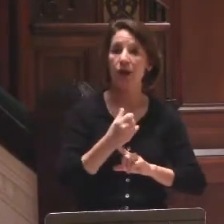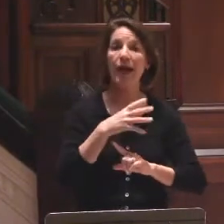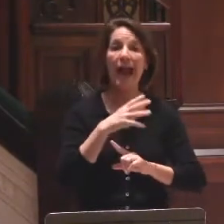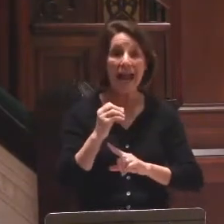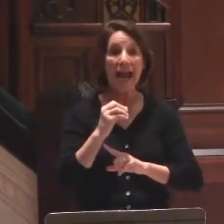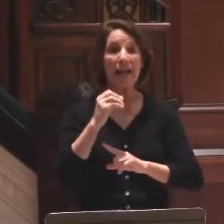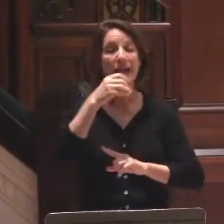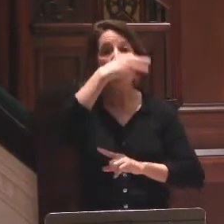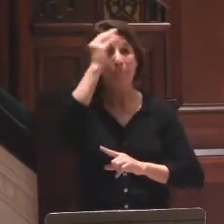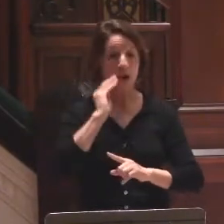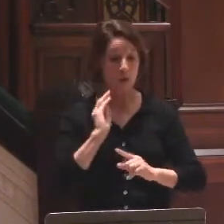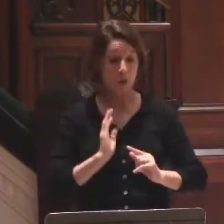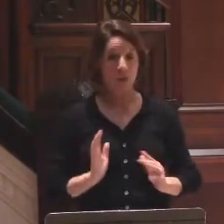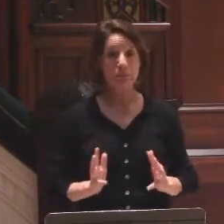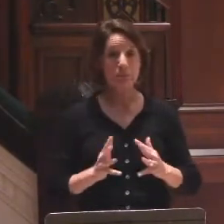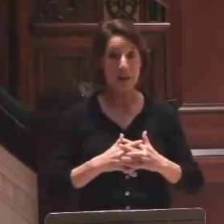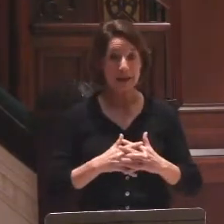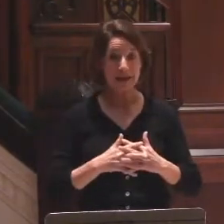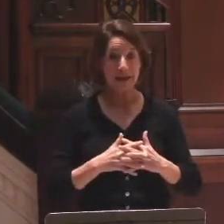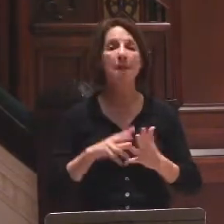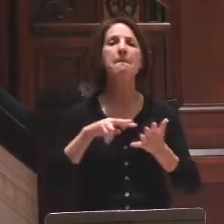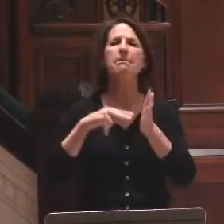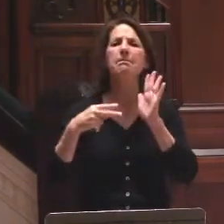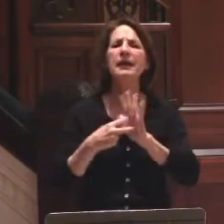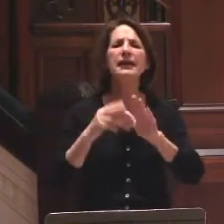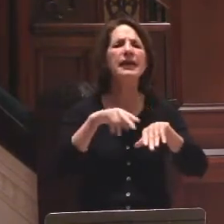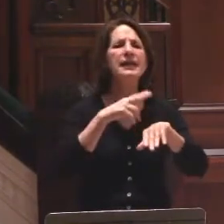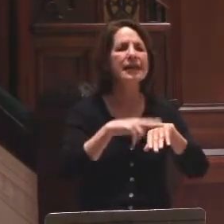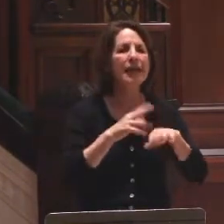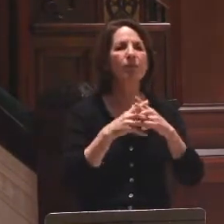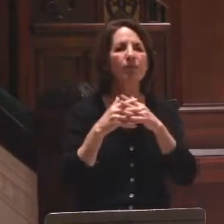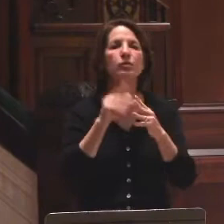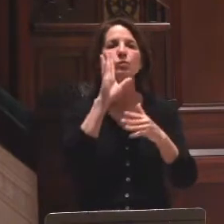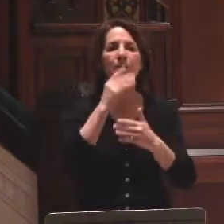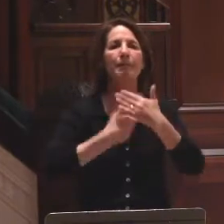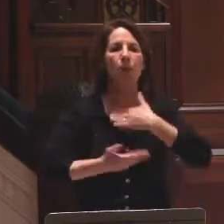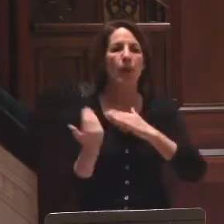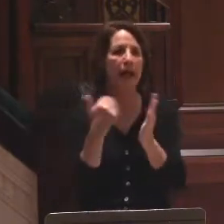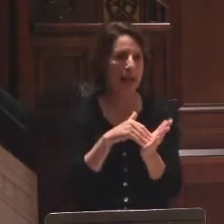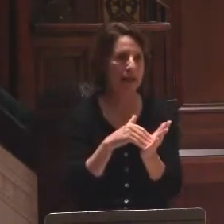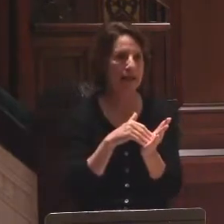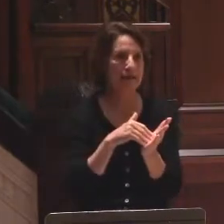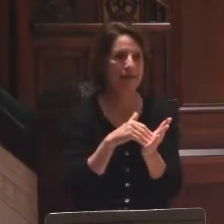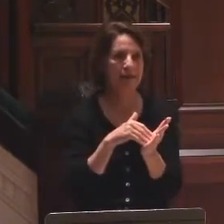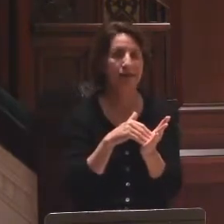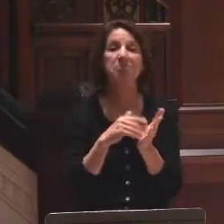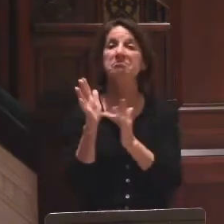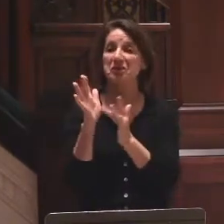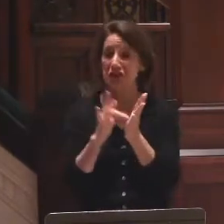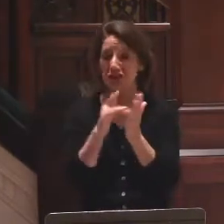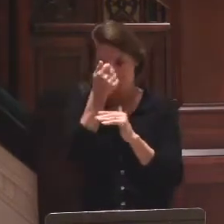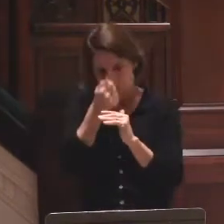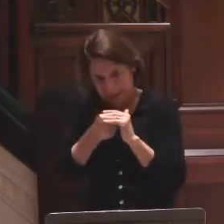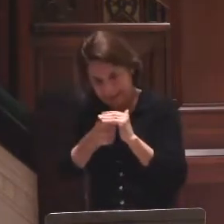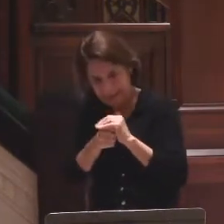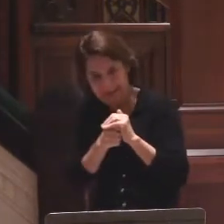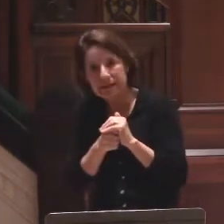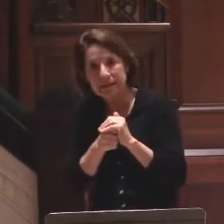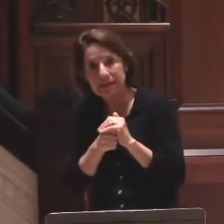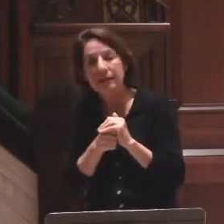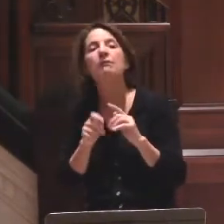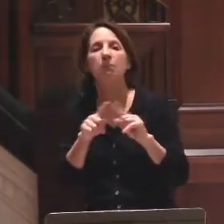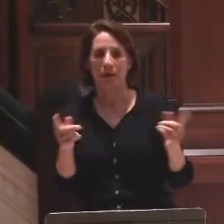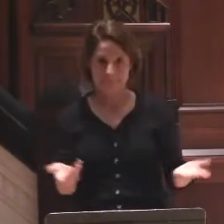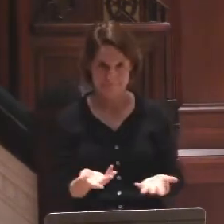pregnant, signifying that Native Americans would be born again, that Jesus was hidden, but he was